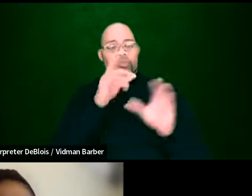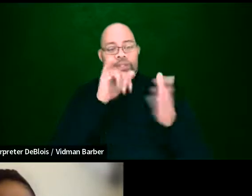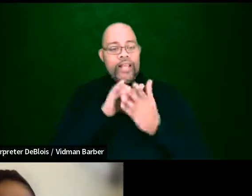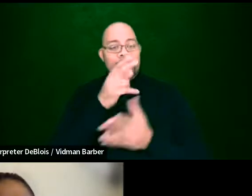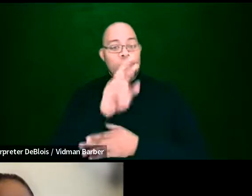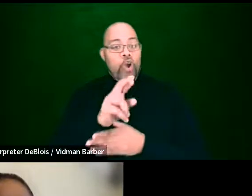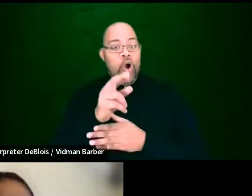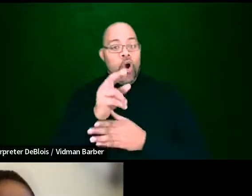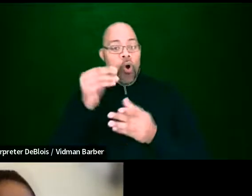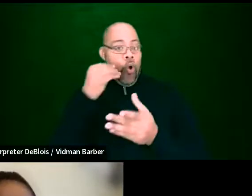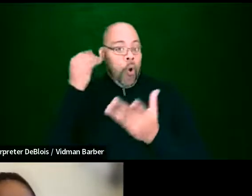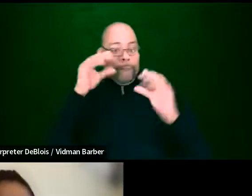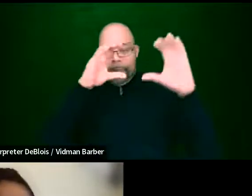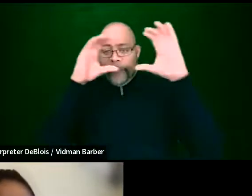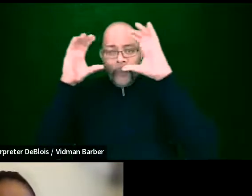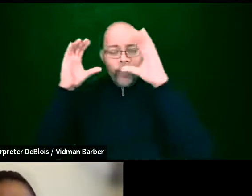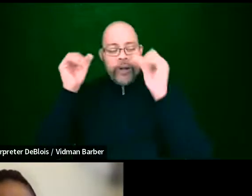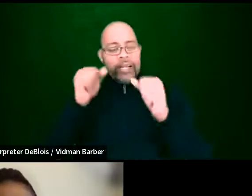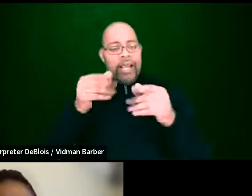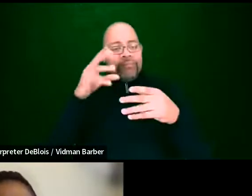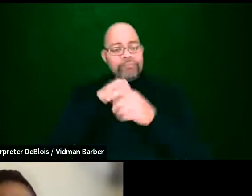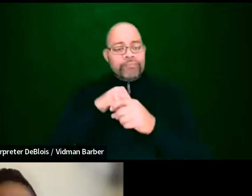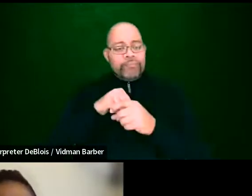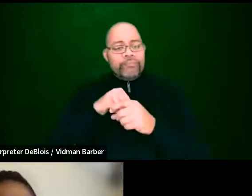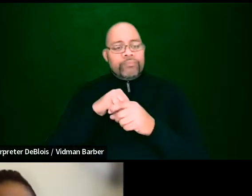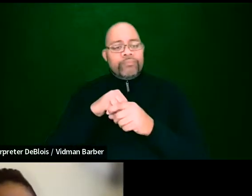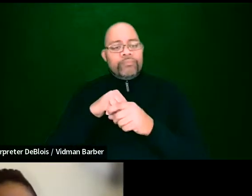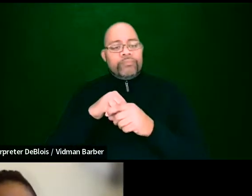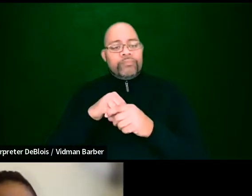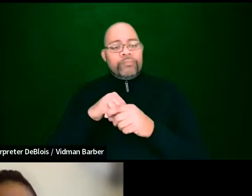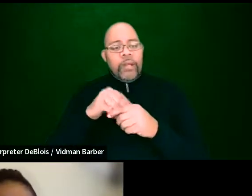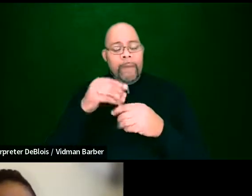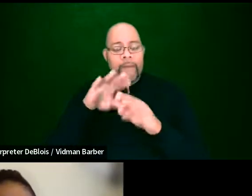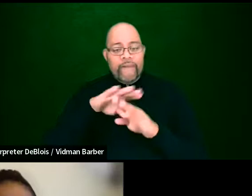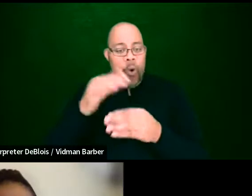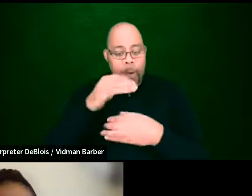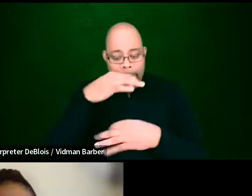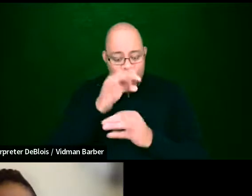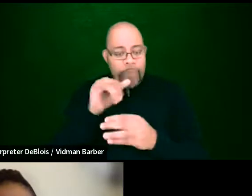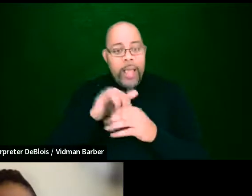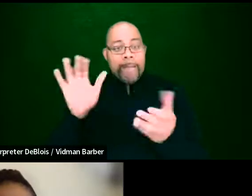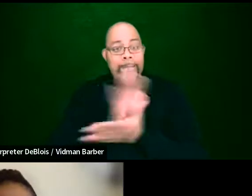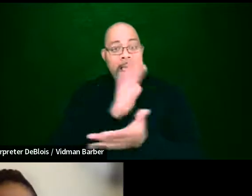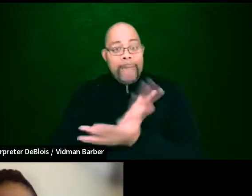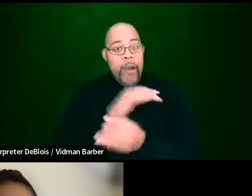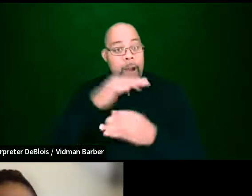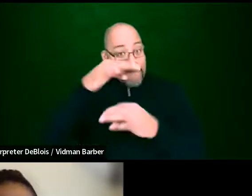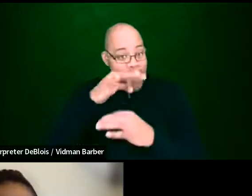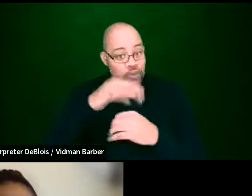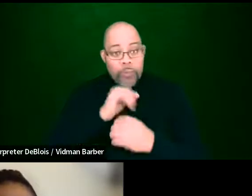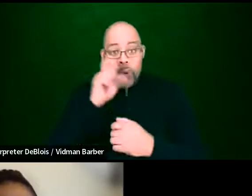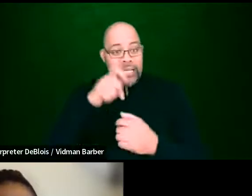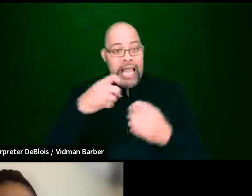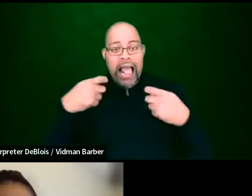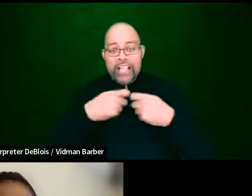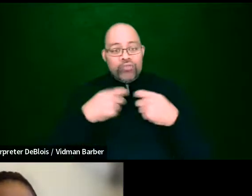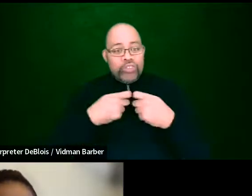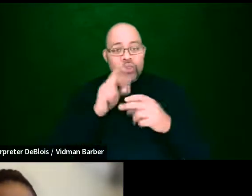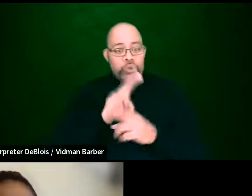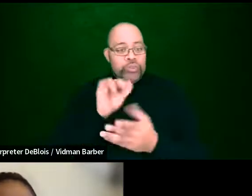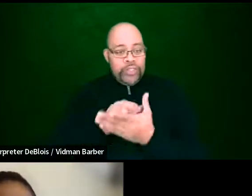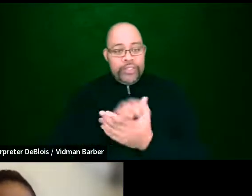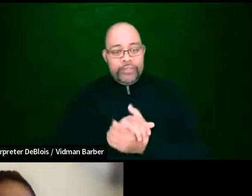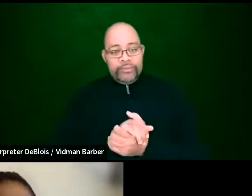VR stuff at home. They contained a fold scope microscope, which is a paper-based microscope. You don't need electricity to use